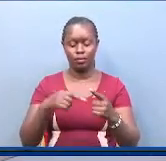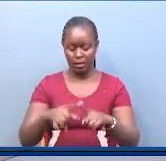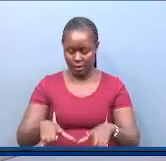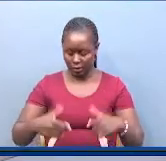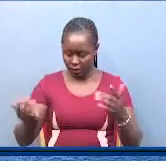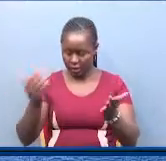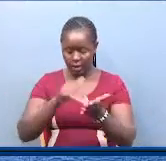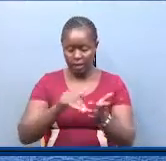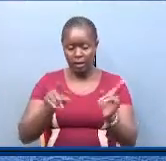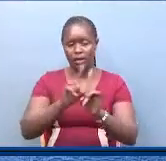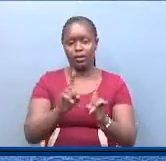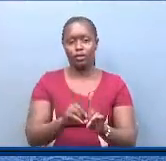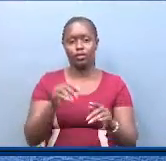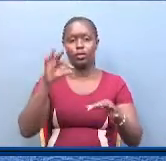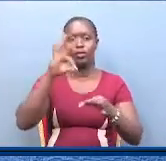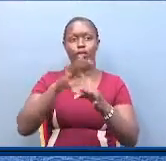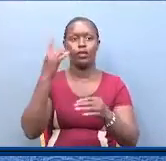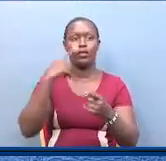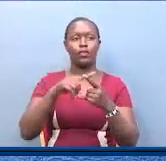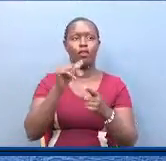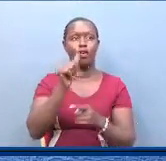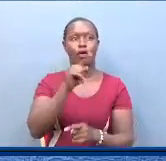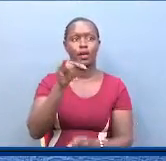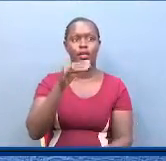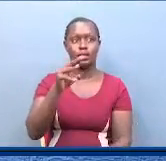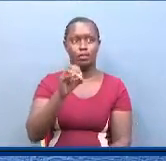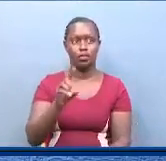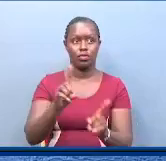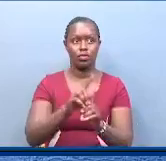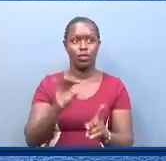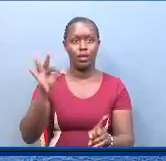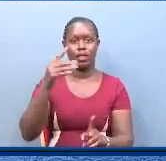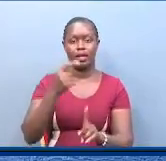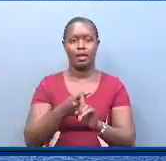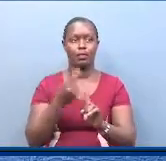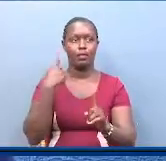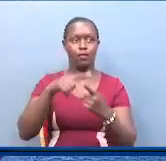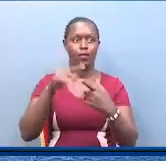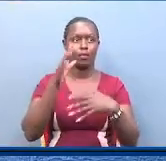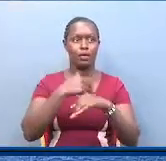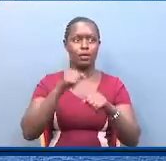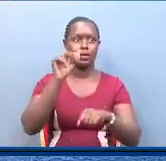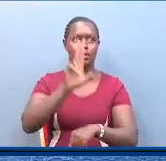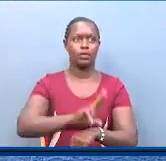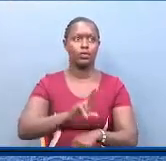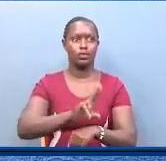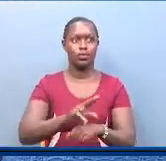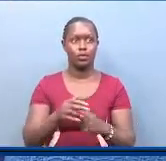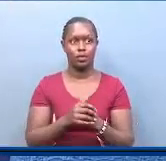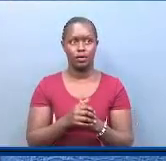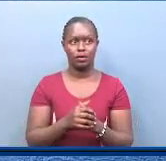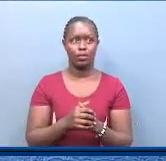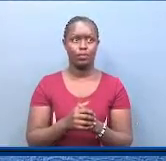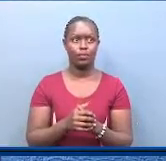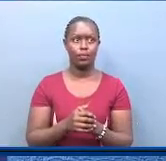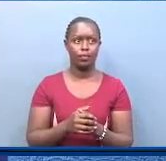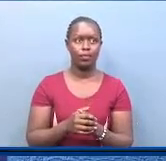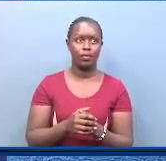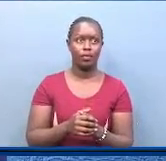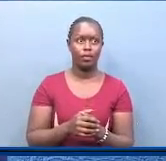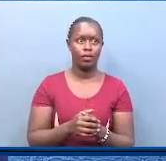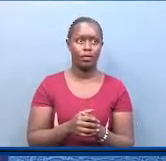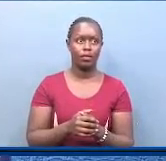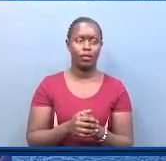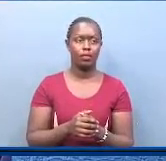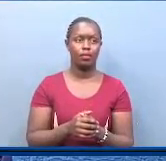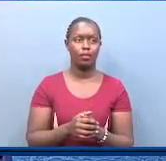again. A vote for Azimio is another third term for President Uhuru Kenyatta. Dennis, so we are saying that there is a... Dennis, let me ask you